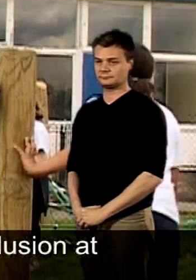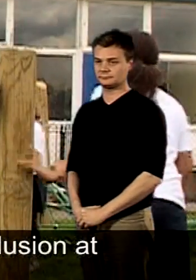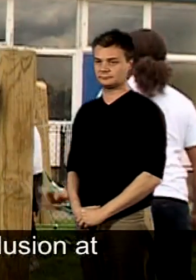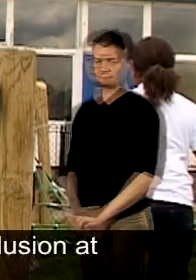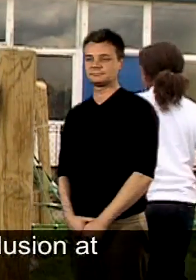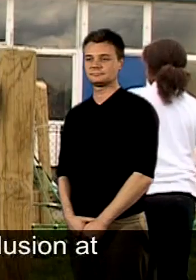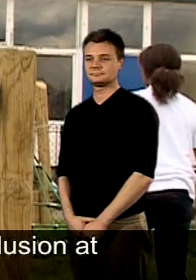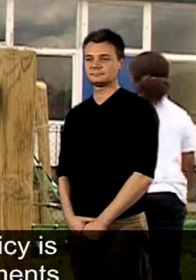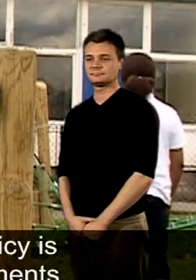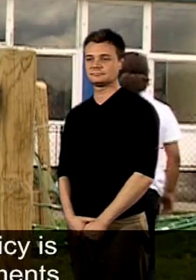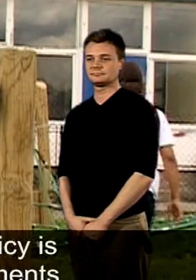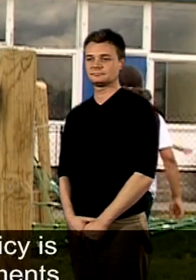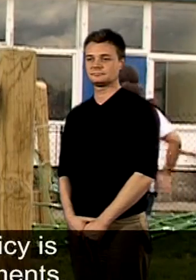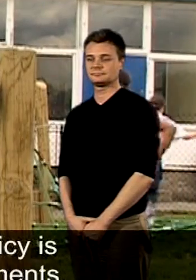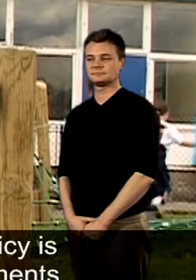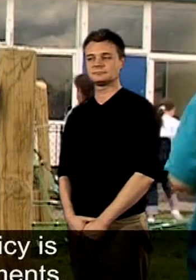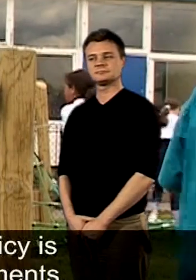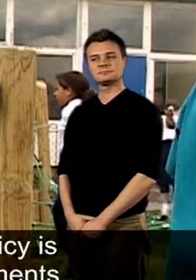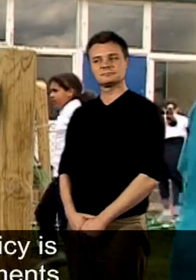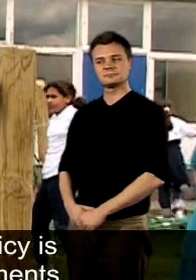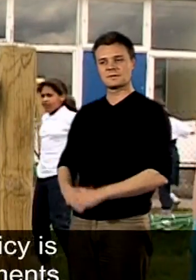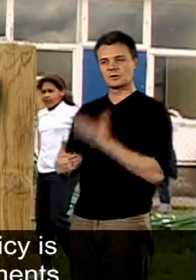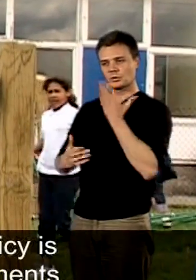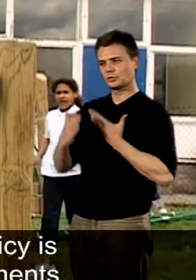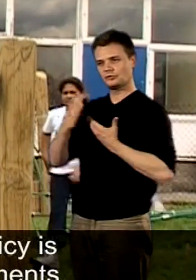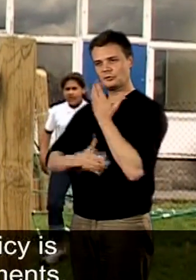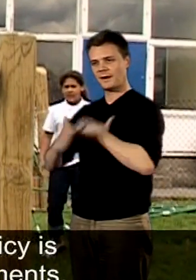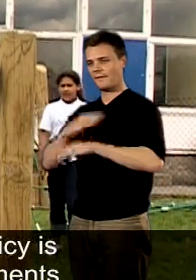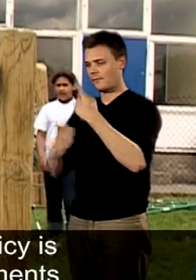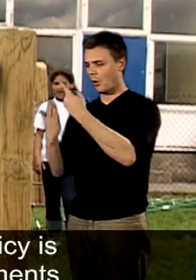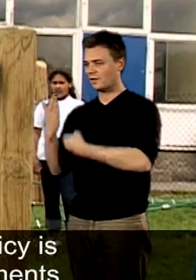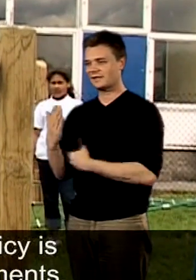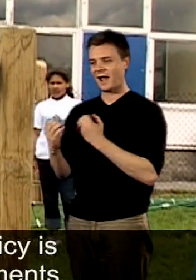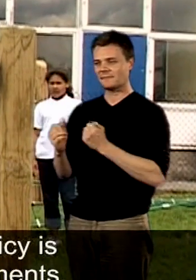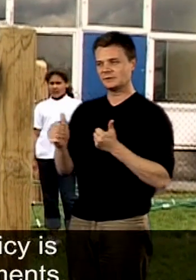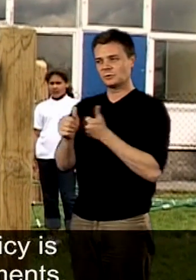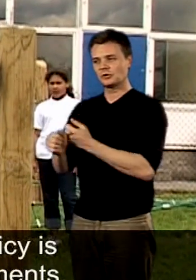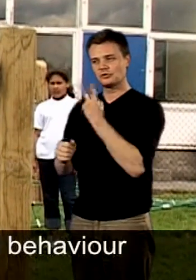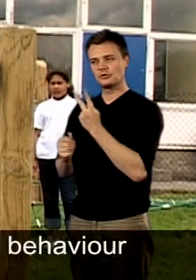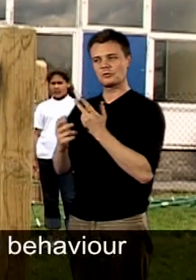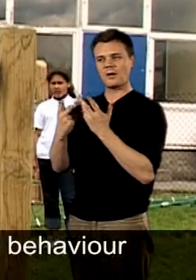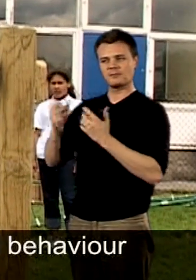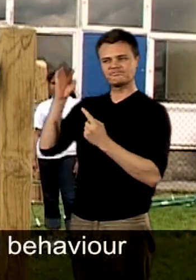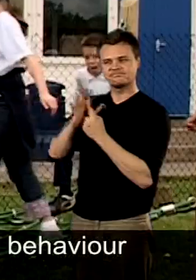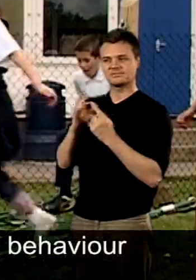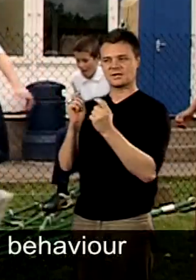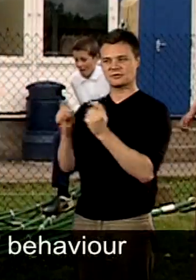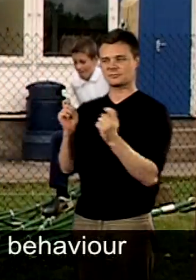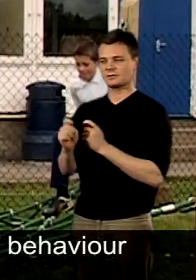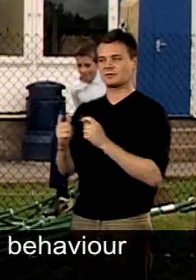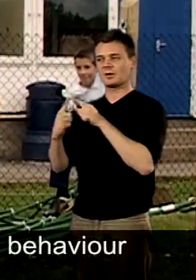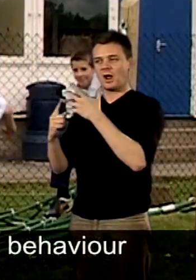at some stage. The school's revised behaviour policy is supported by two other key adjustments: learning mentors